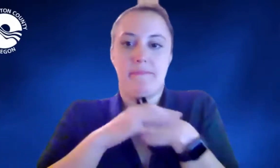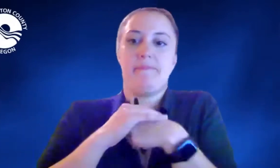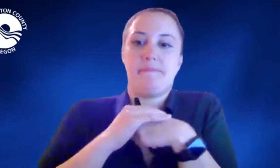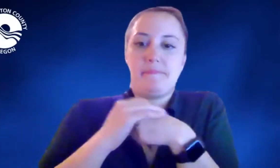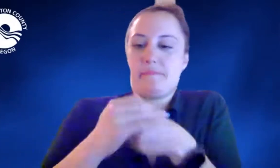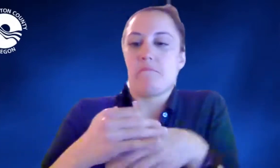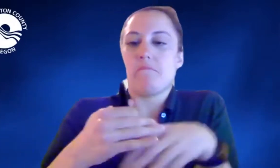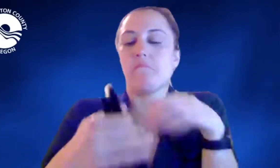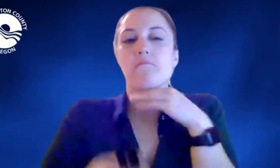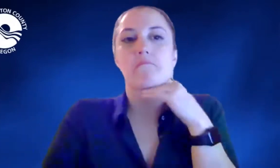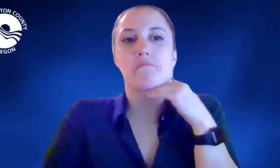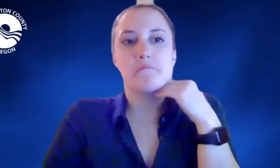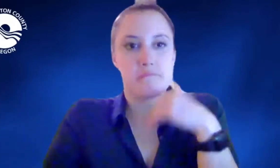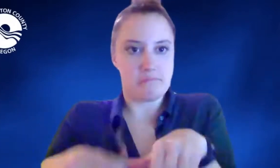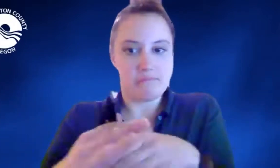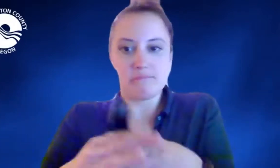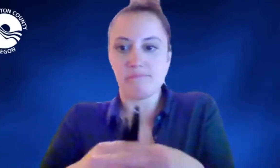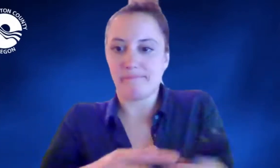this one.